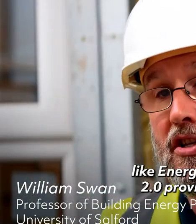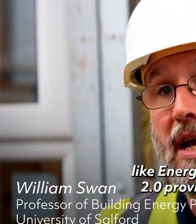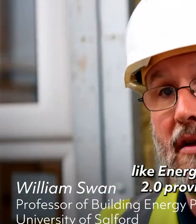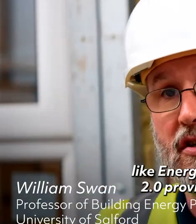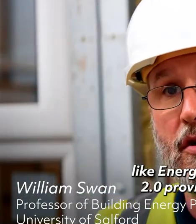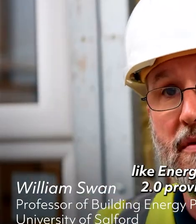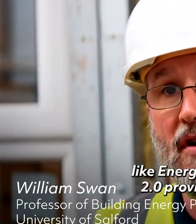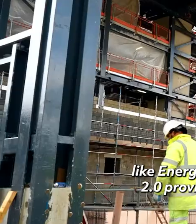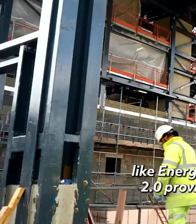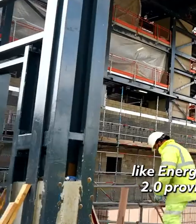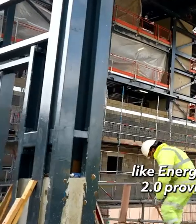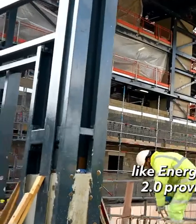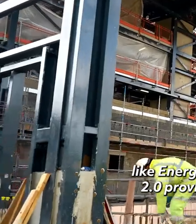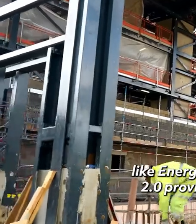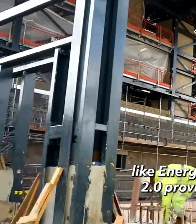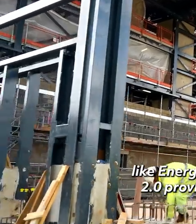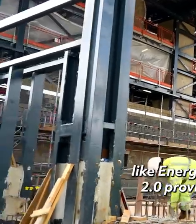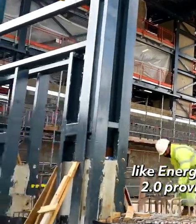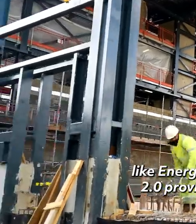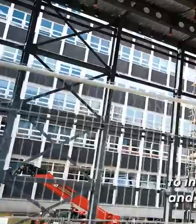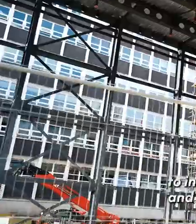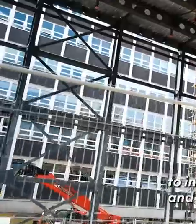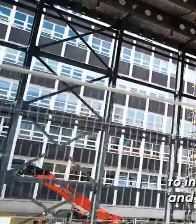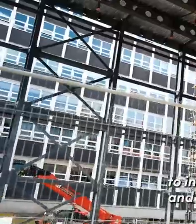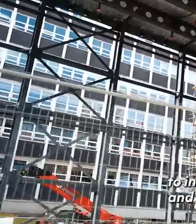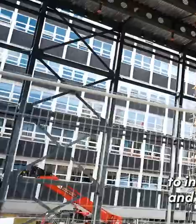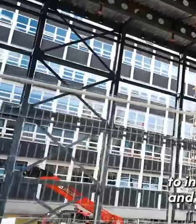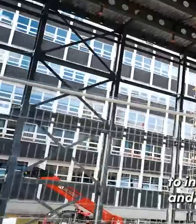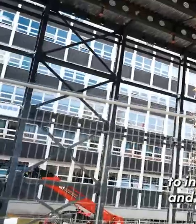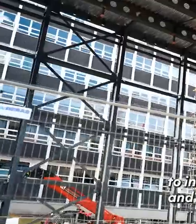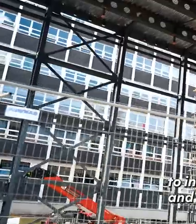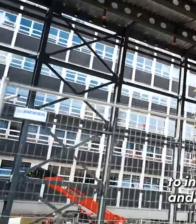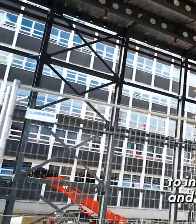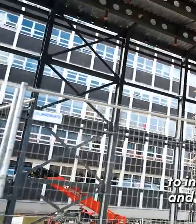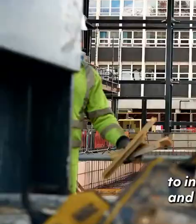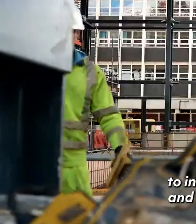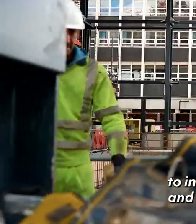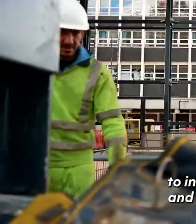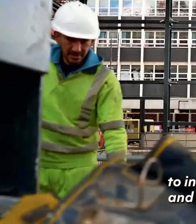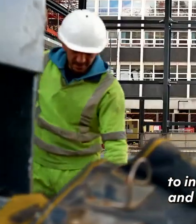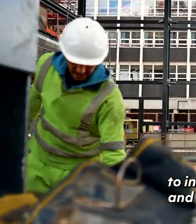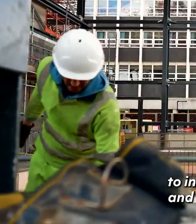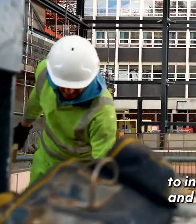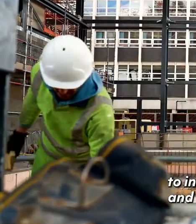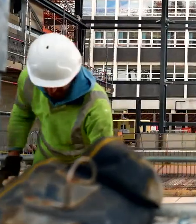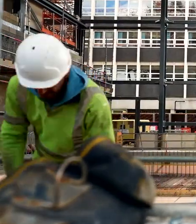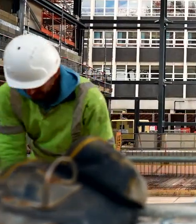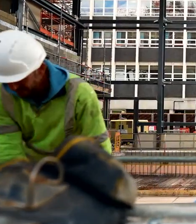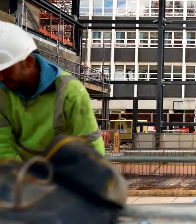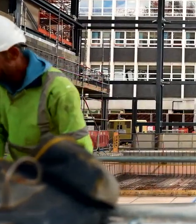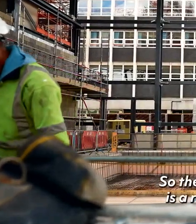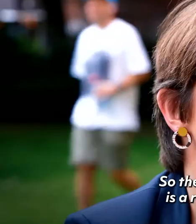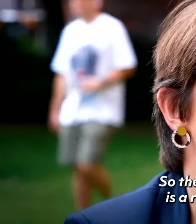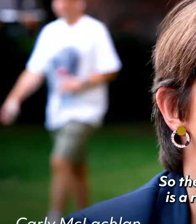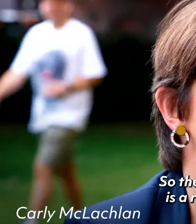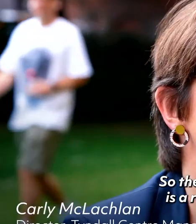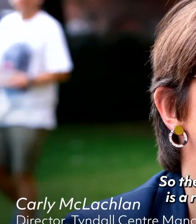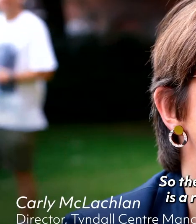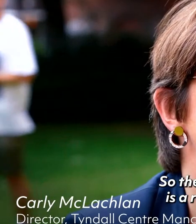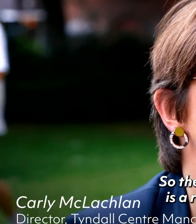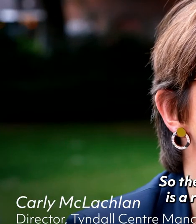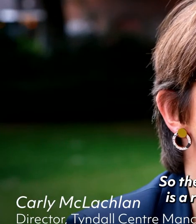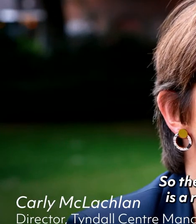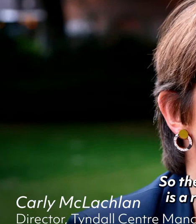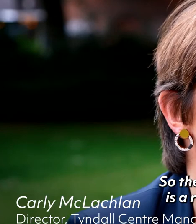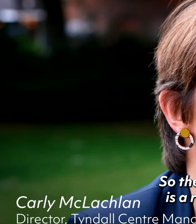An energy house to provide give us that real opportunity to innovate much more quickly and bring things to the market. So the Energy